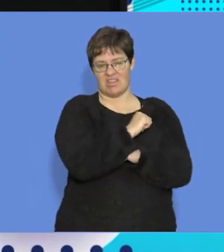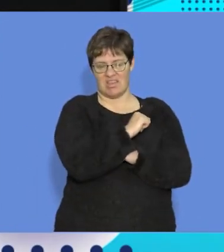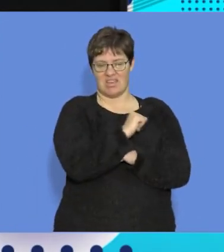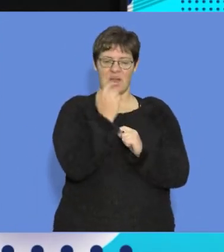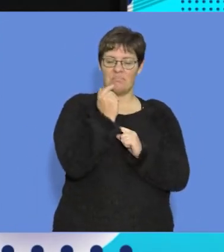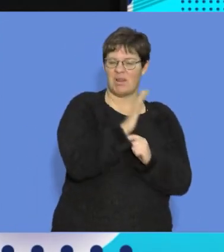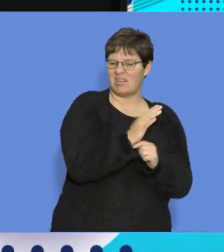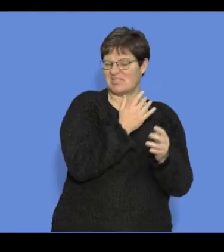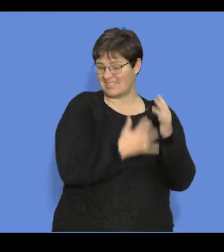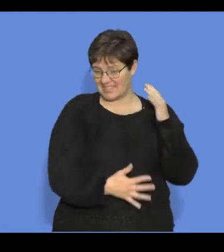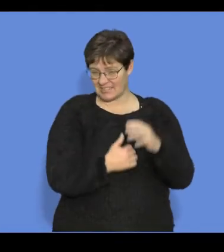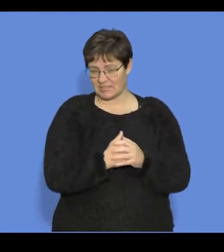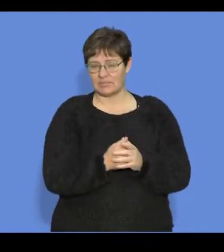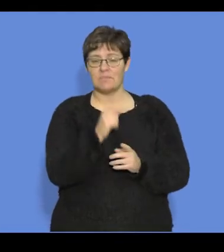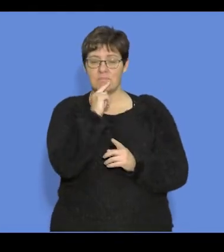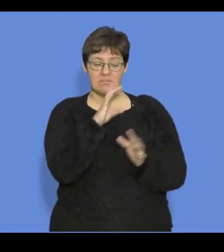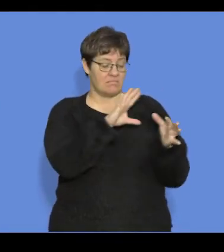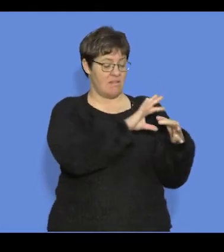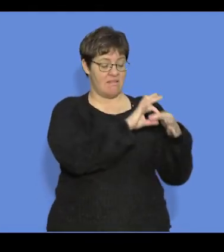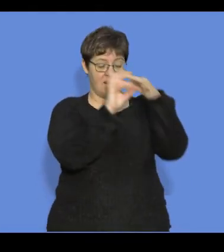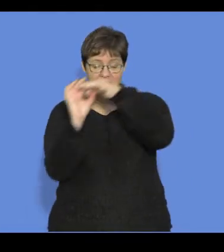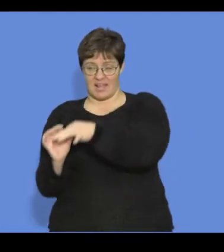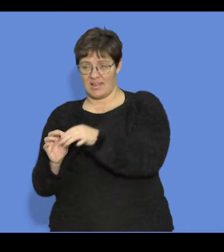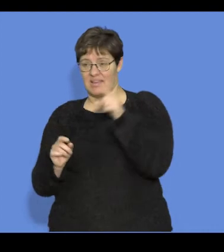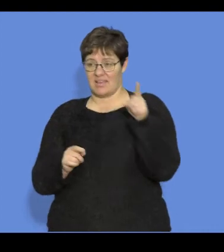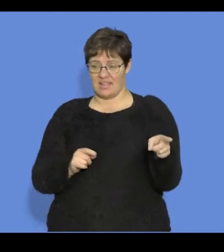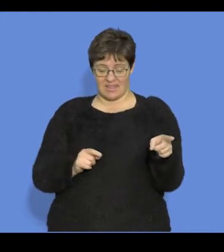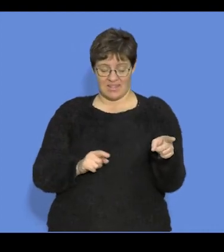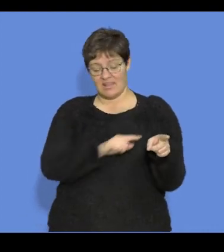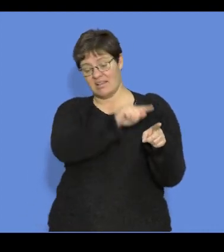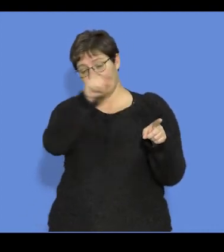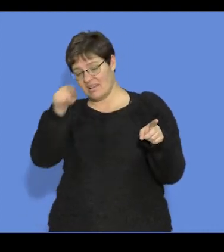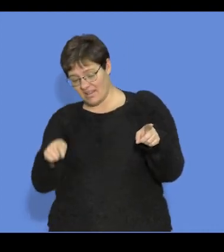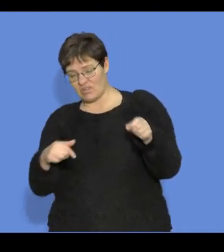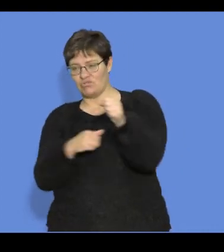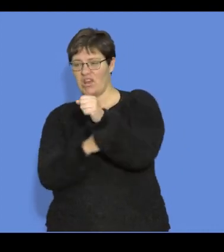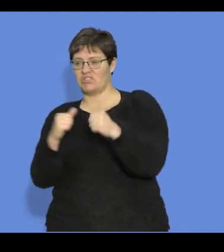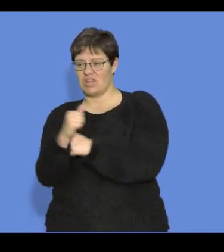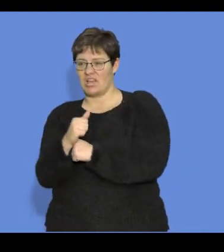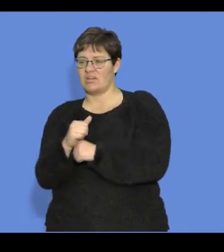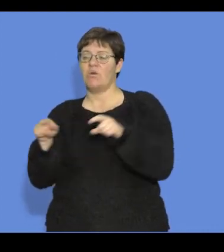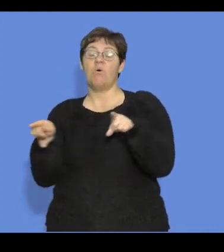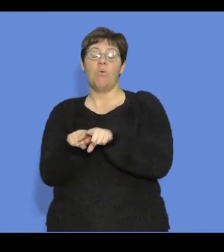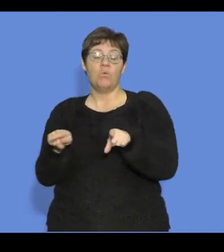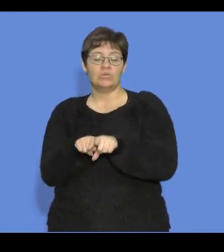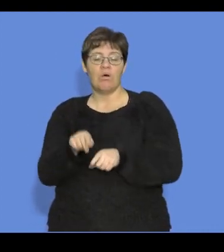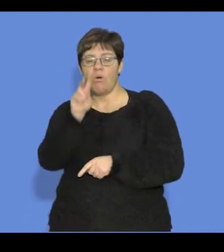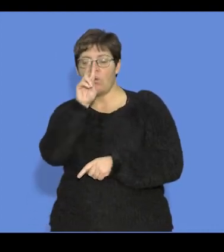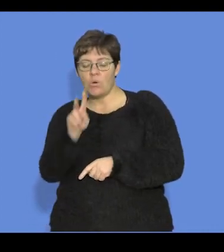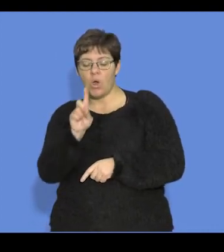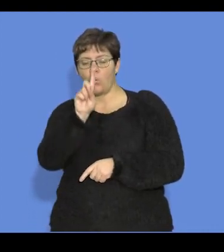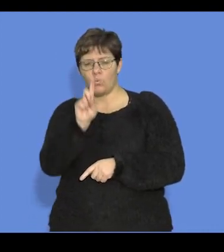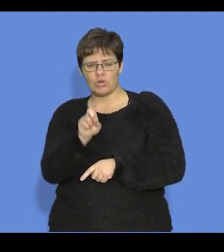plants. For example, linking plant tissues to the structure of plants, and we've also looked